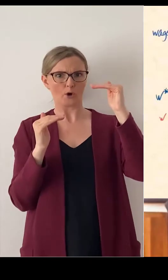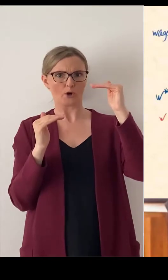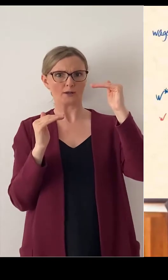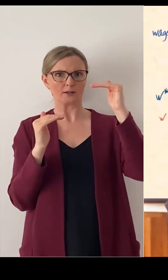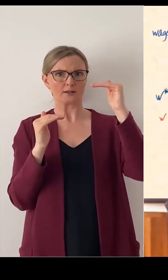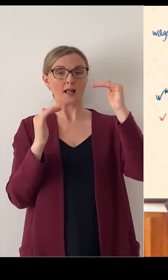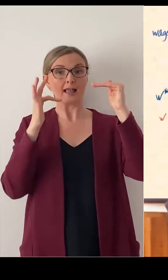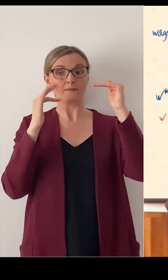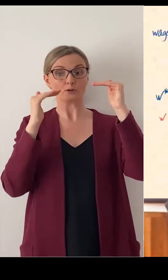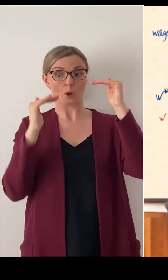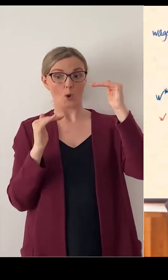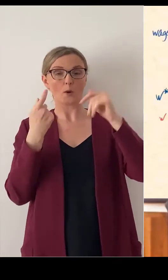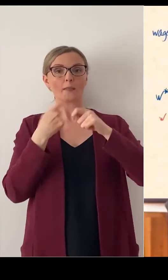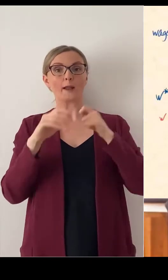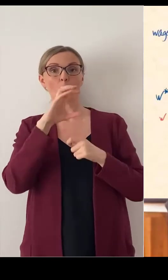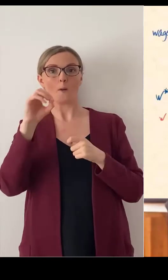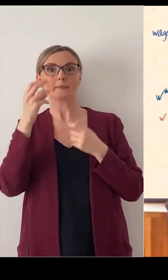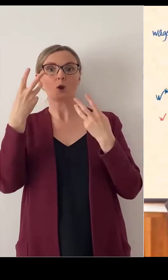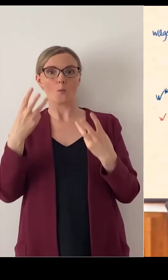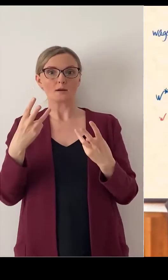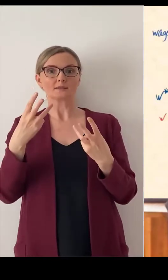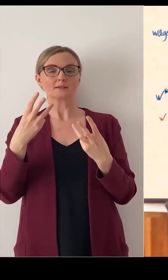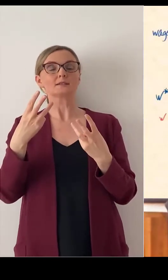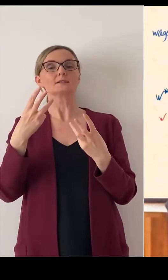to hire this many people.